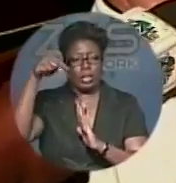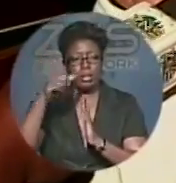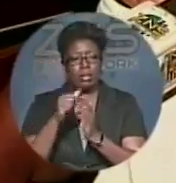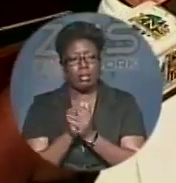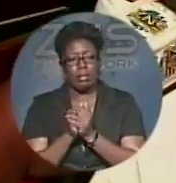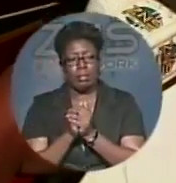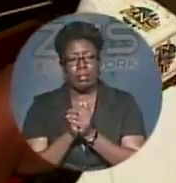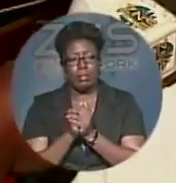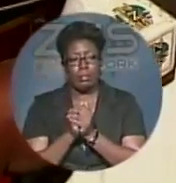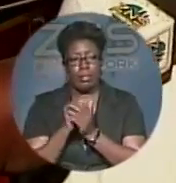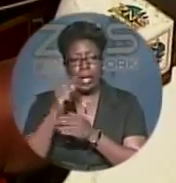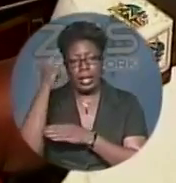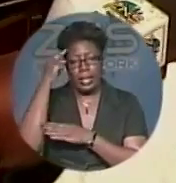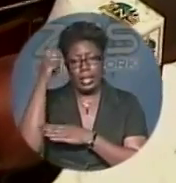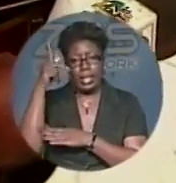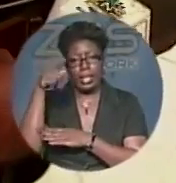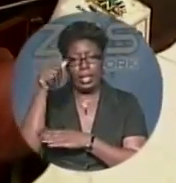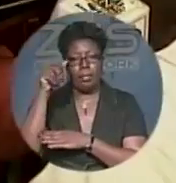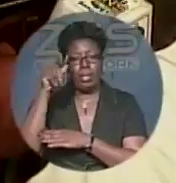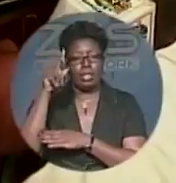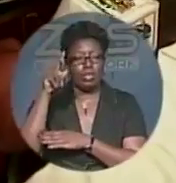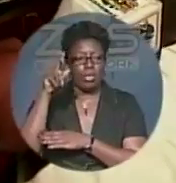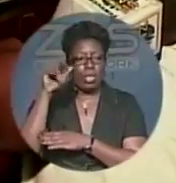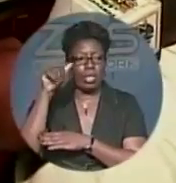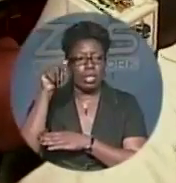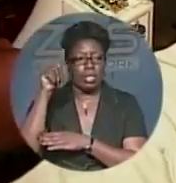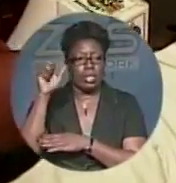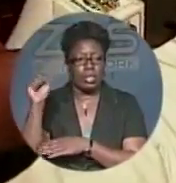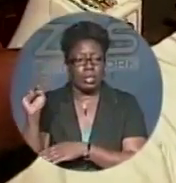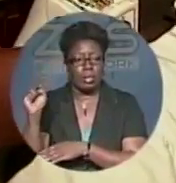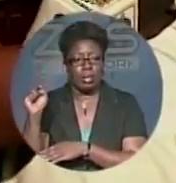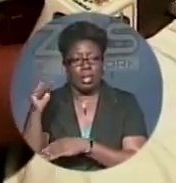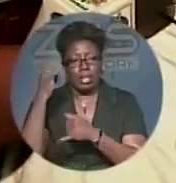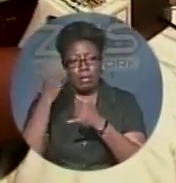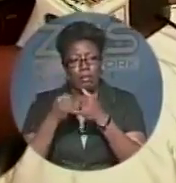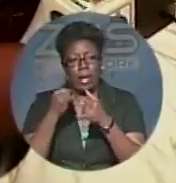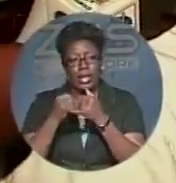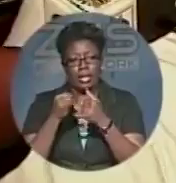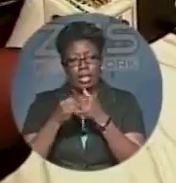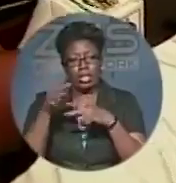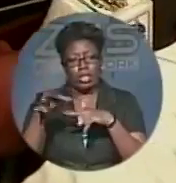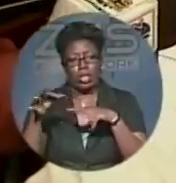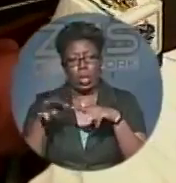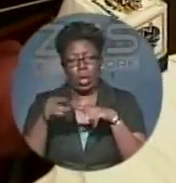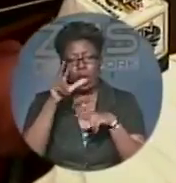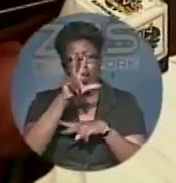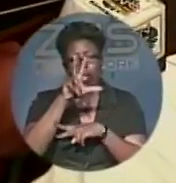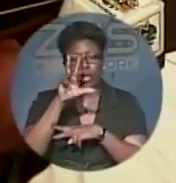the Patriots. I'm going to stay with the Patriots. Final score,